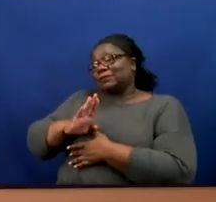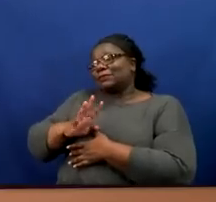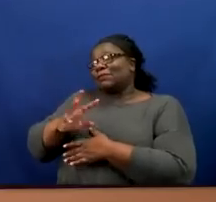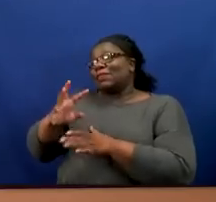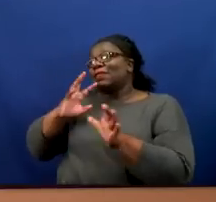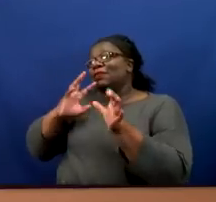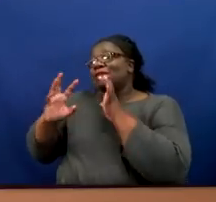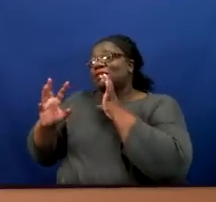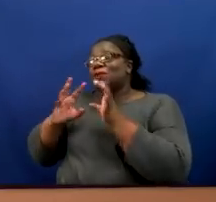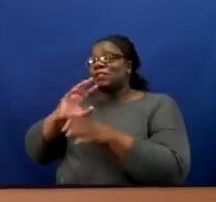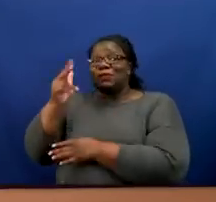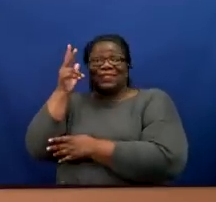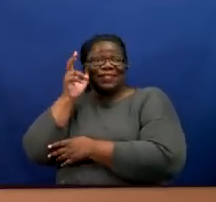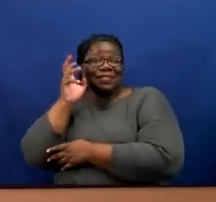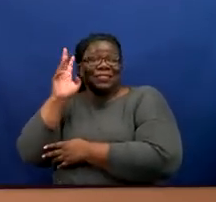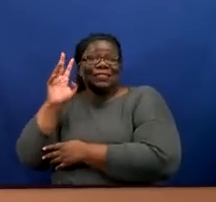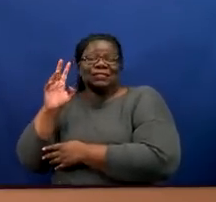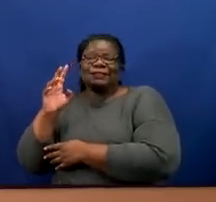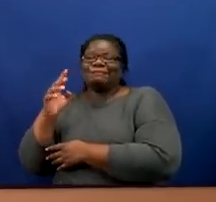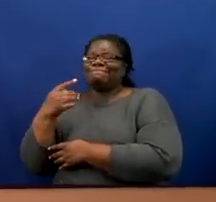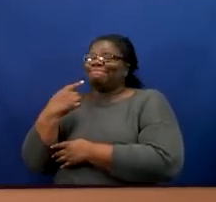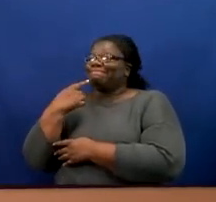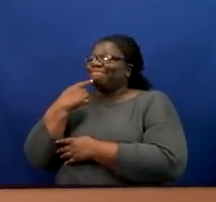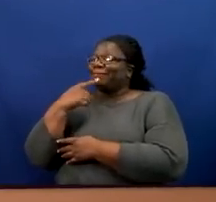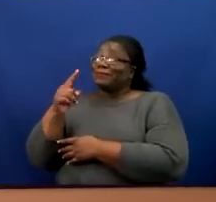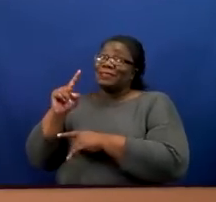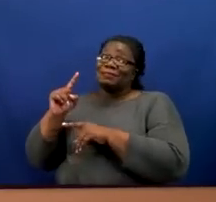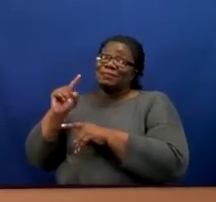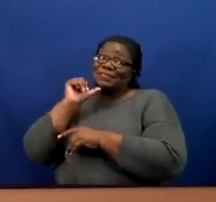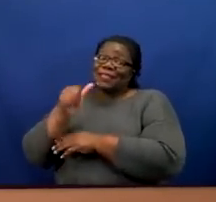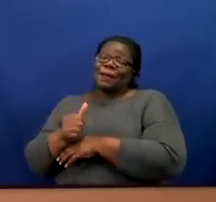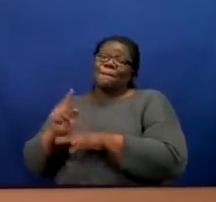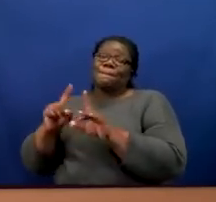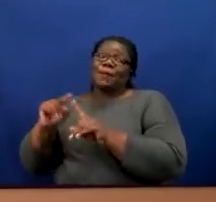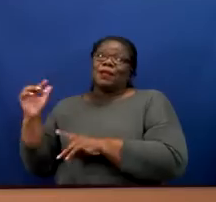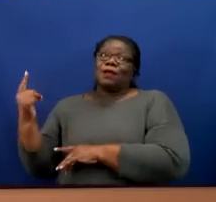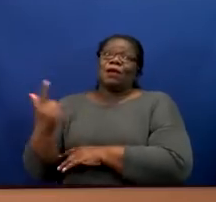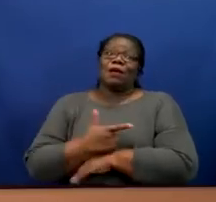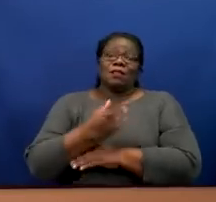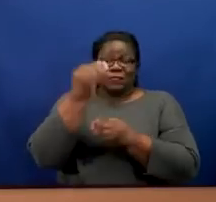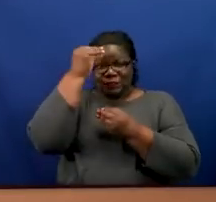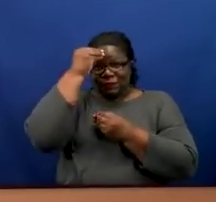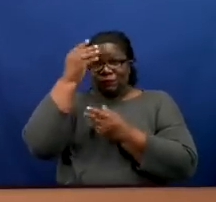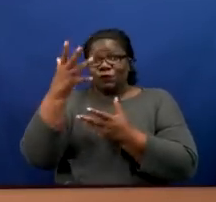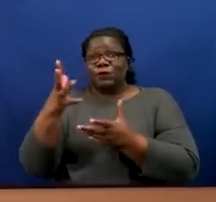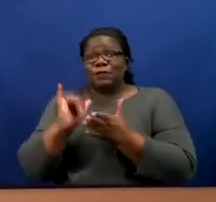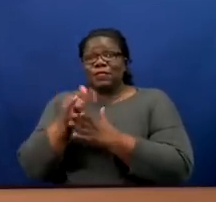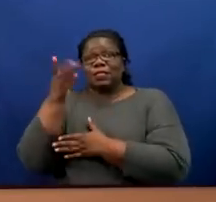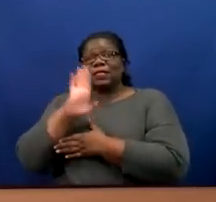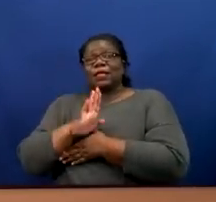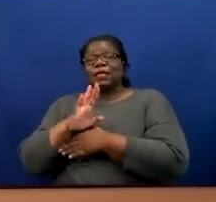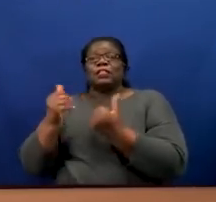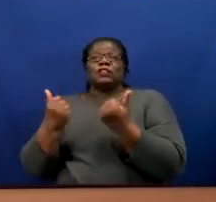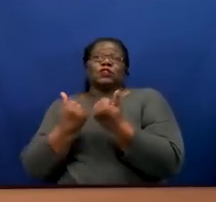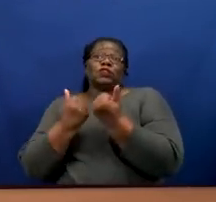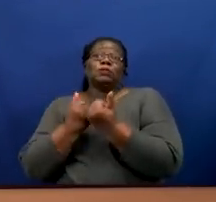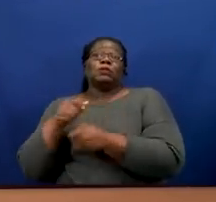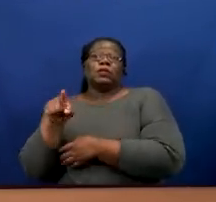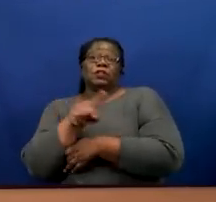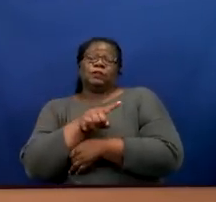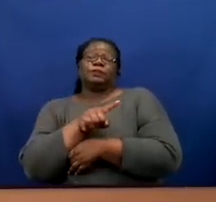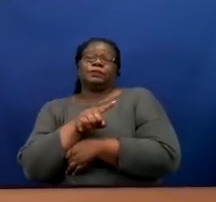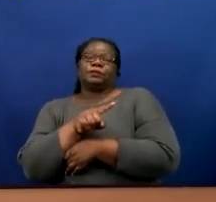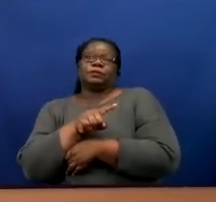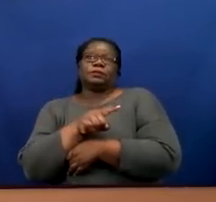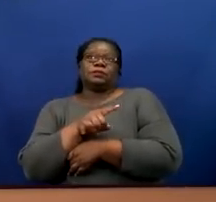communicates verbally, sometimes God communicates nonverbally, but all of it is to let you know God is on your